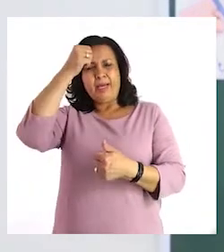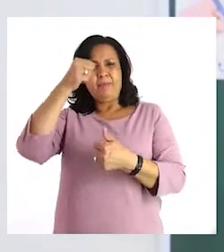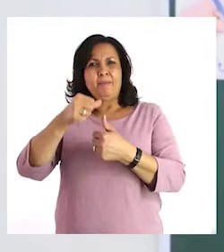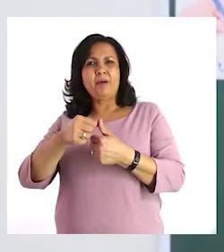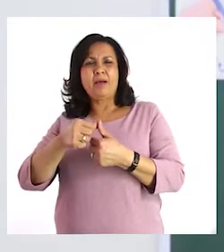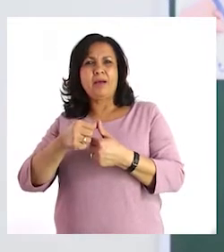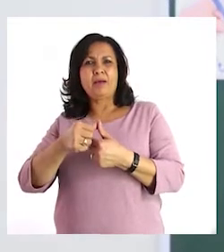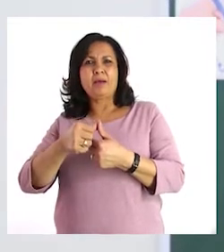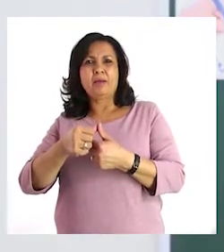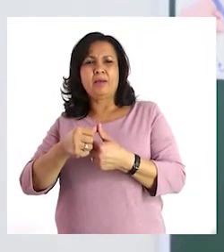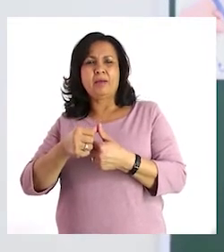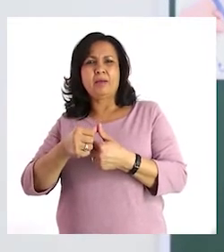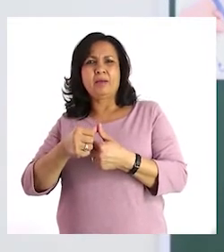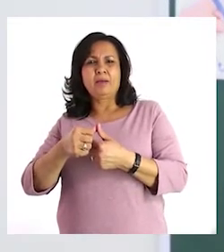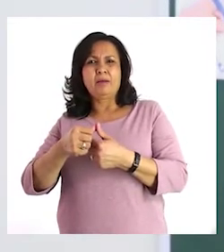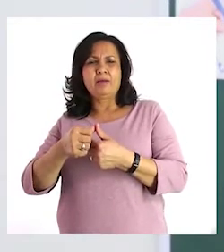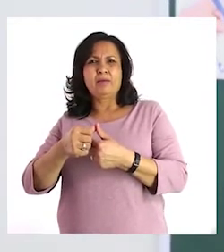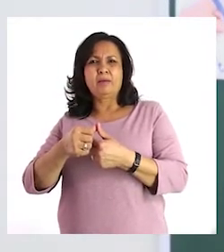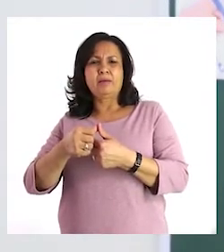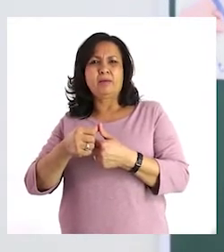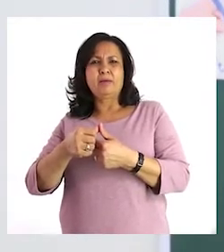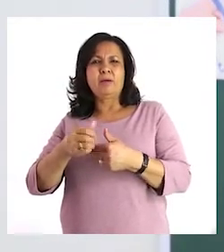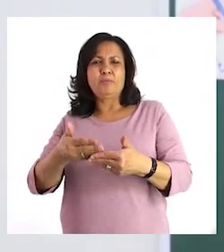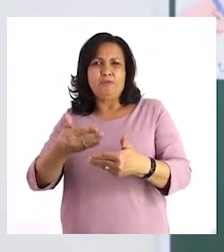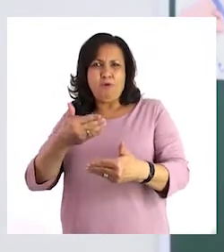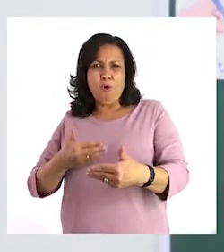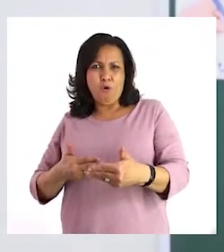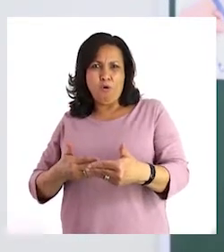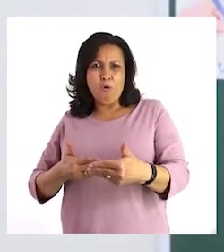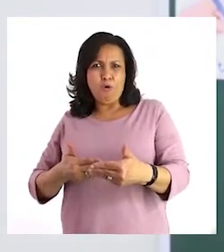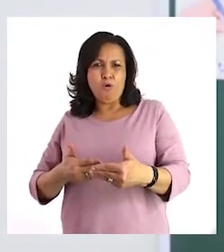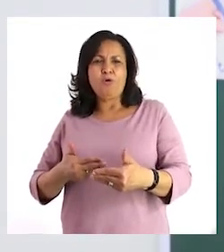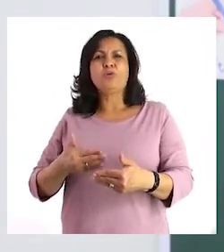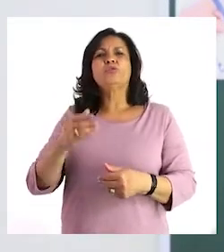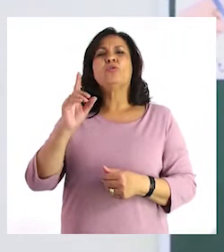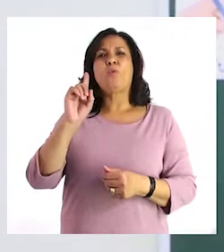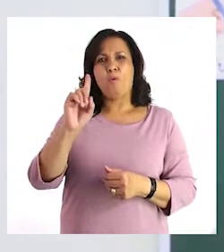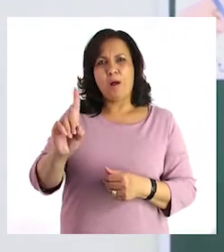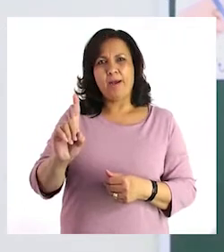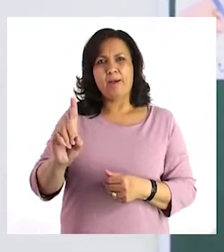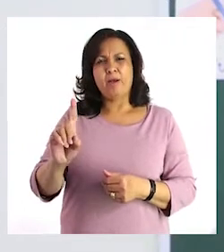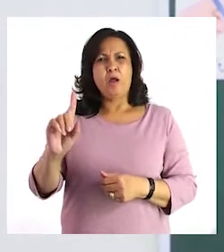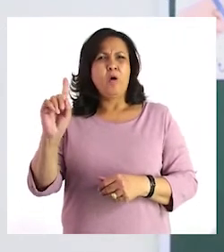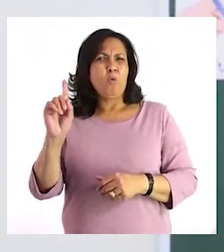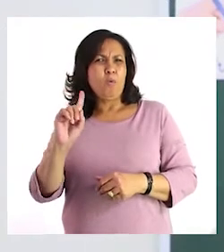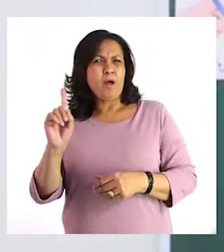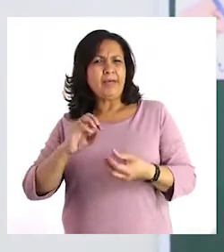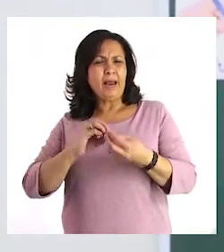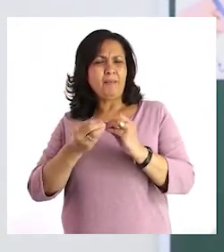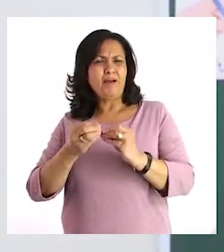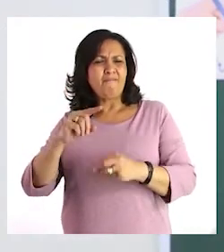about the previous thing. What did we do before? The previous thing. What number did we mention